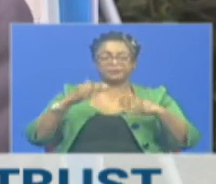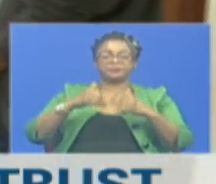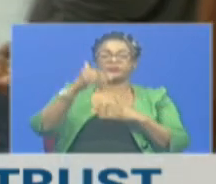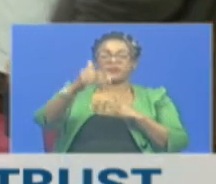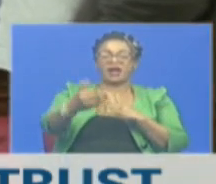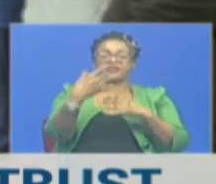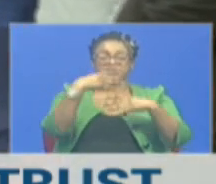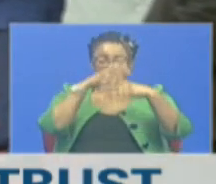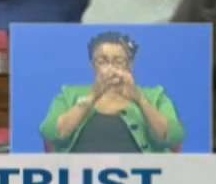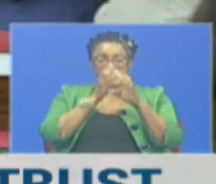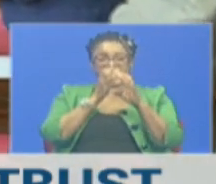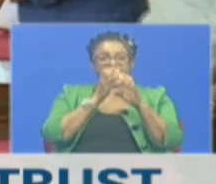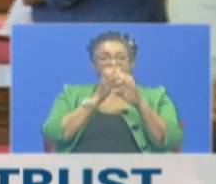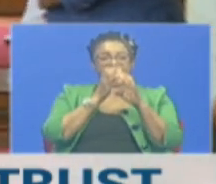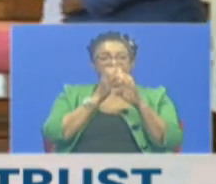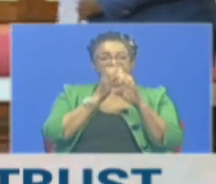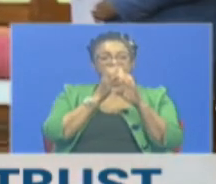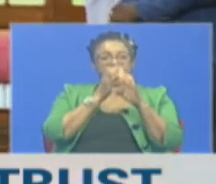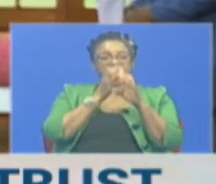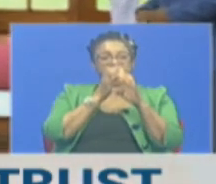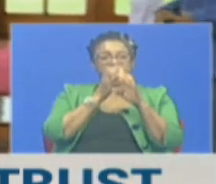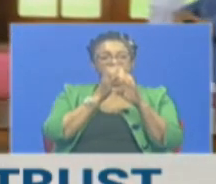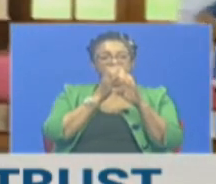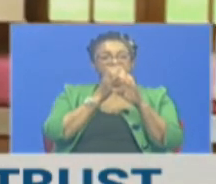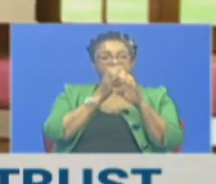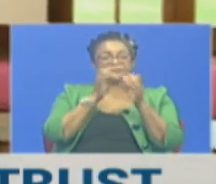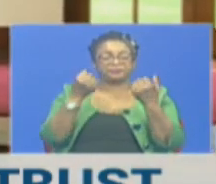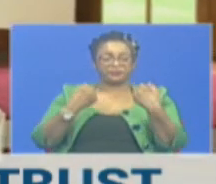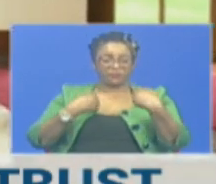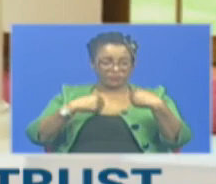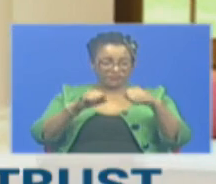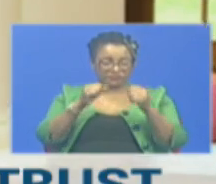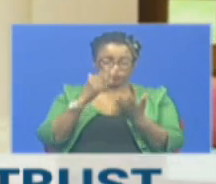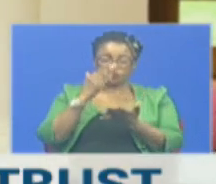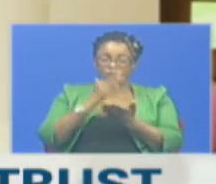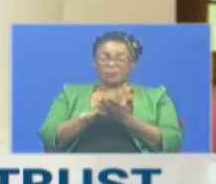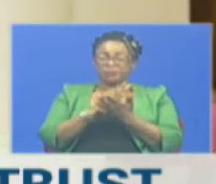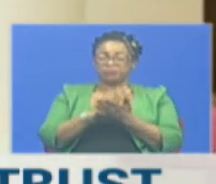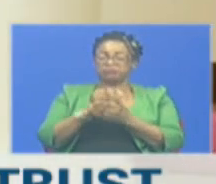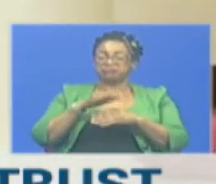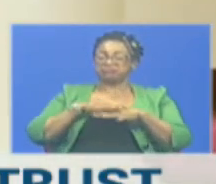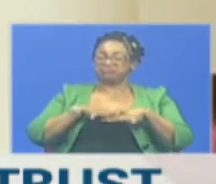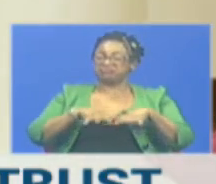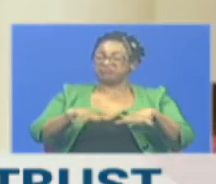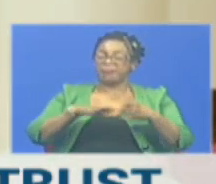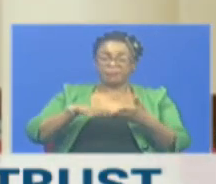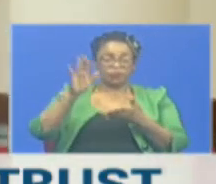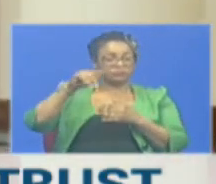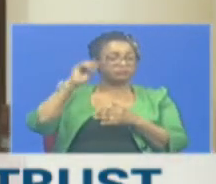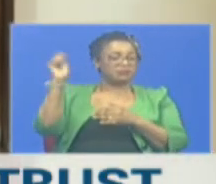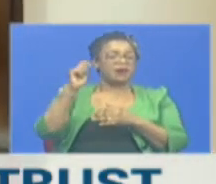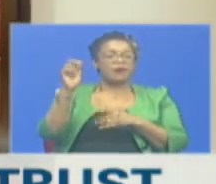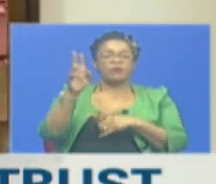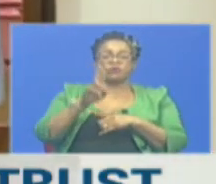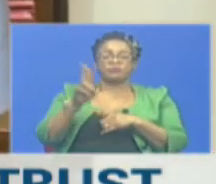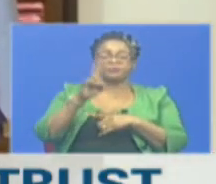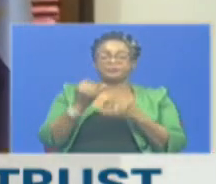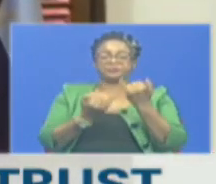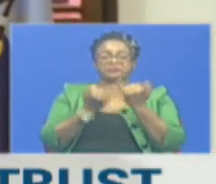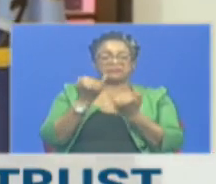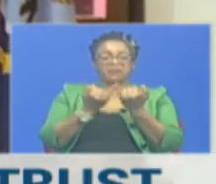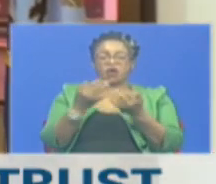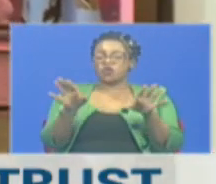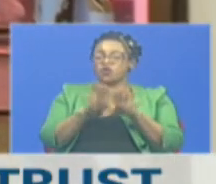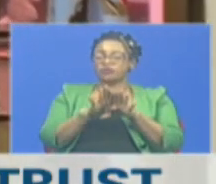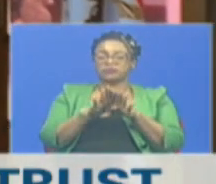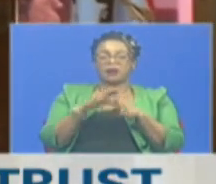testing. In an effort to curb a further spread of the virus in the country, President Uhuru Kenyatta Saturday closed the borders with